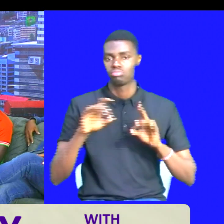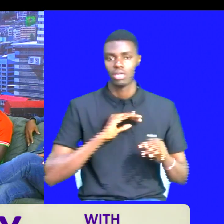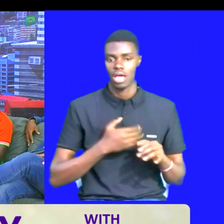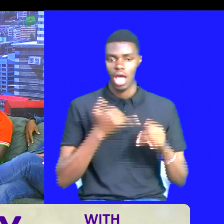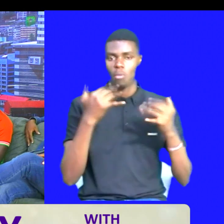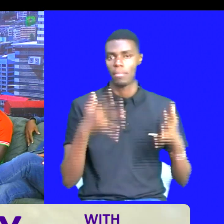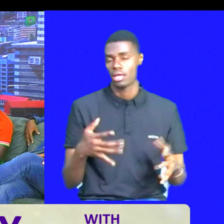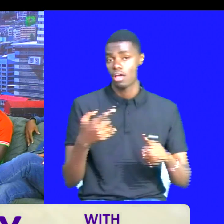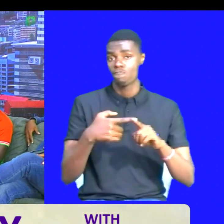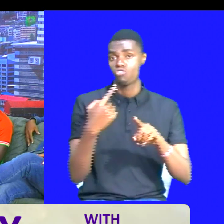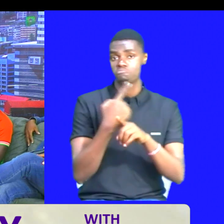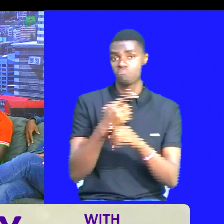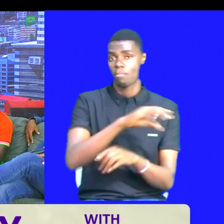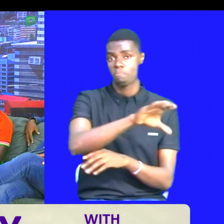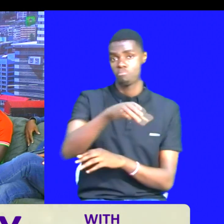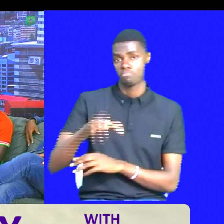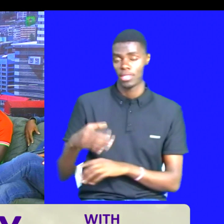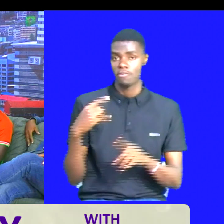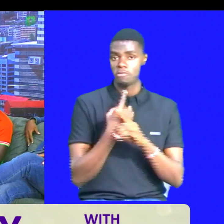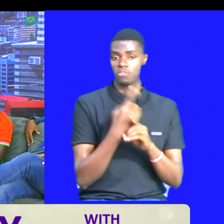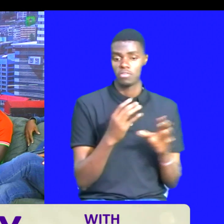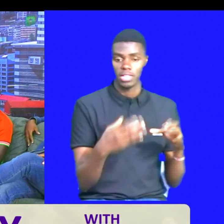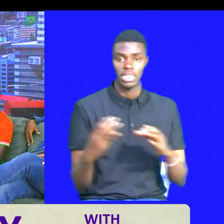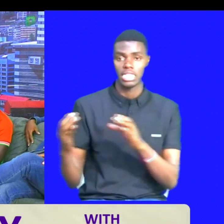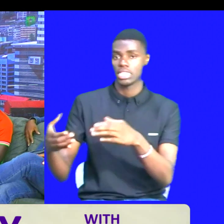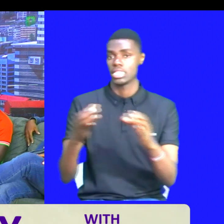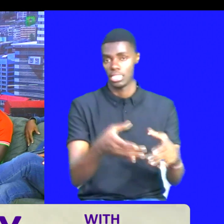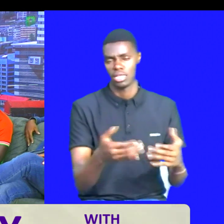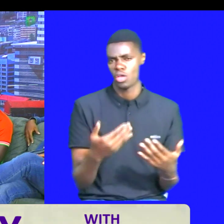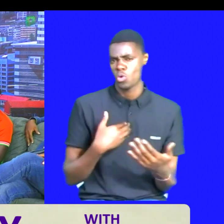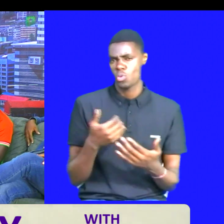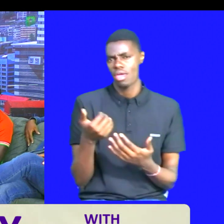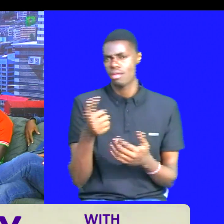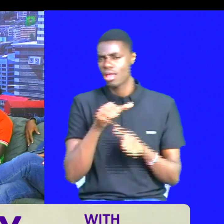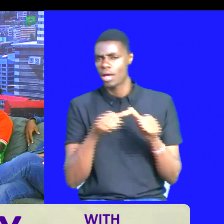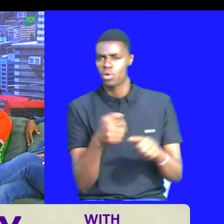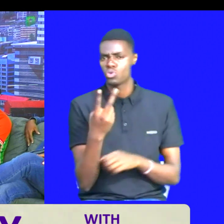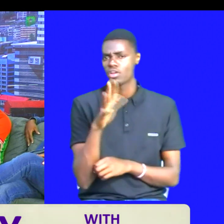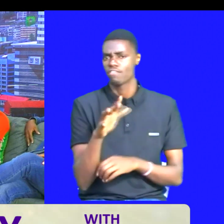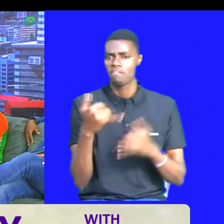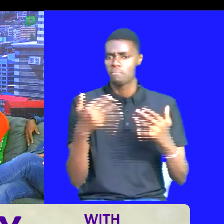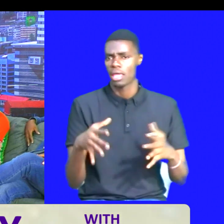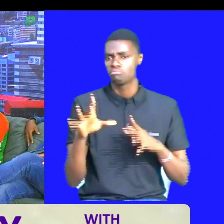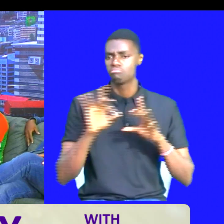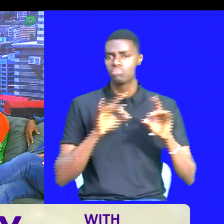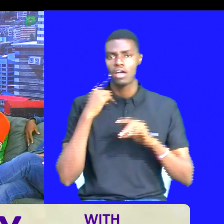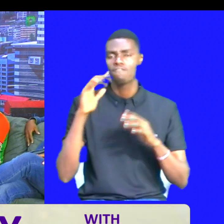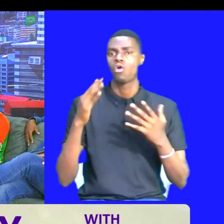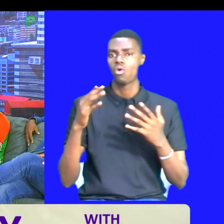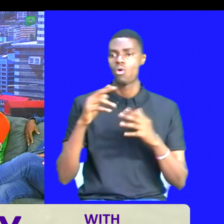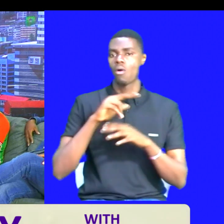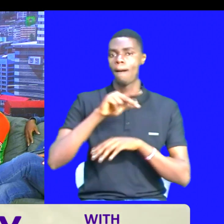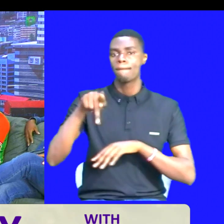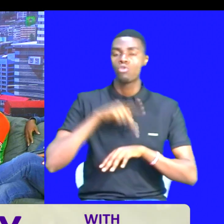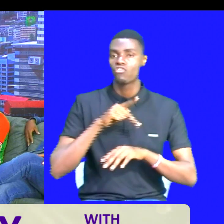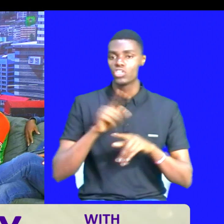players from different counties, from different clubs, and we had about 25 players who were selected for the provisional team,